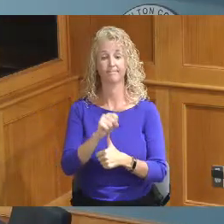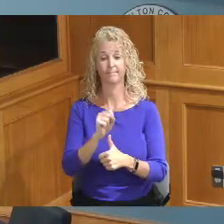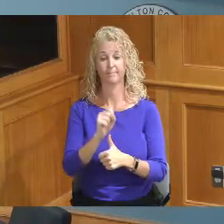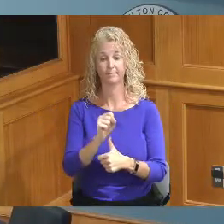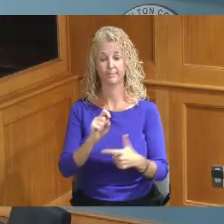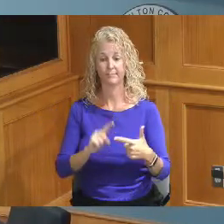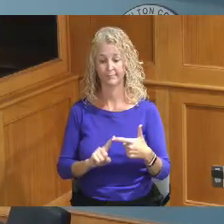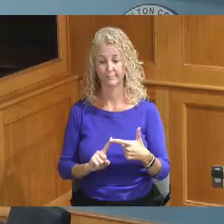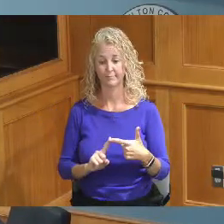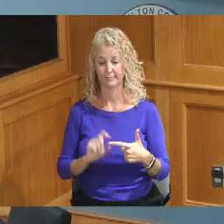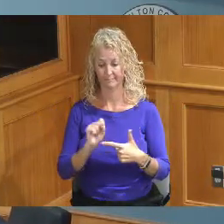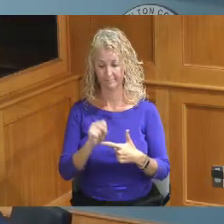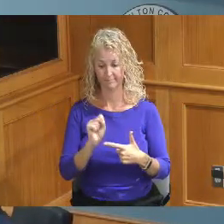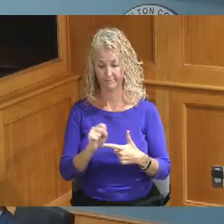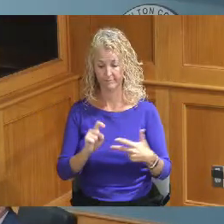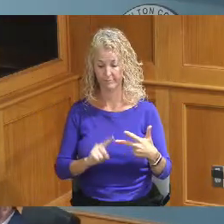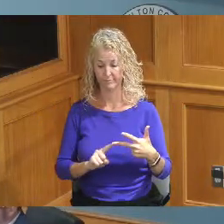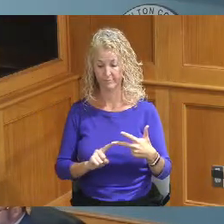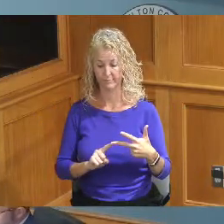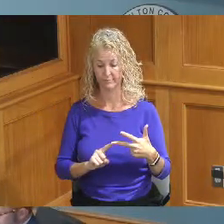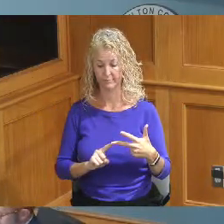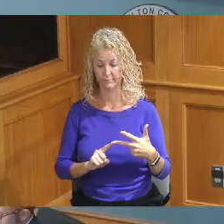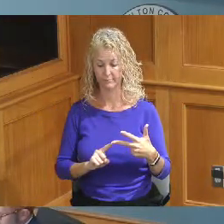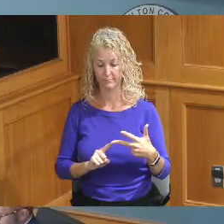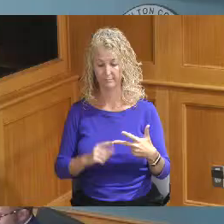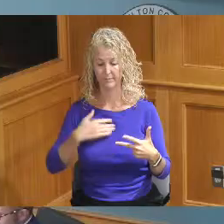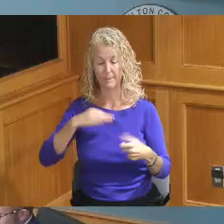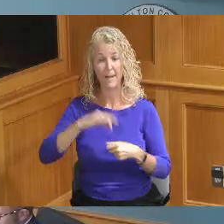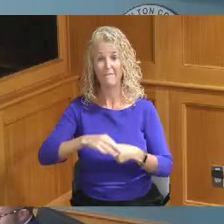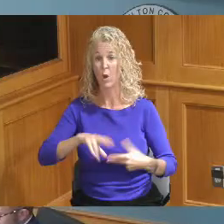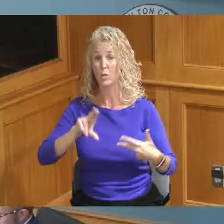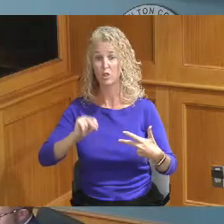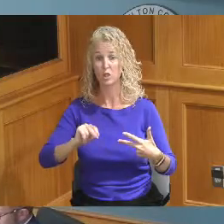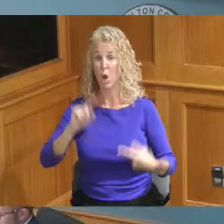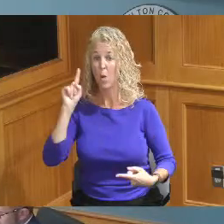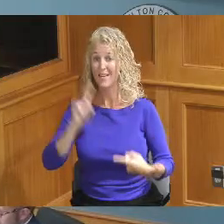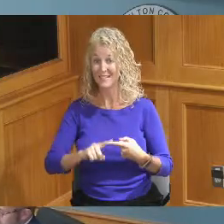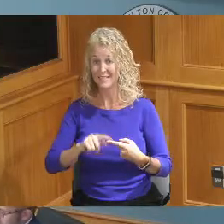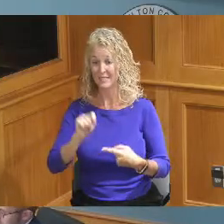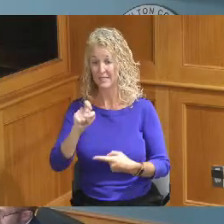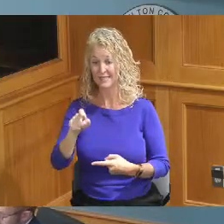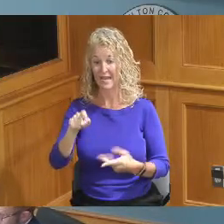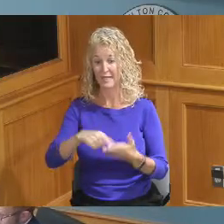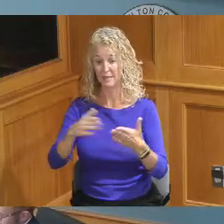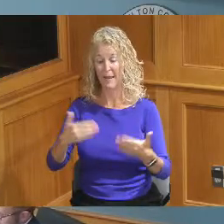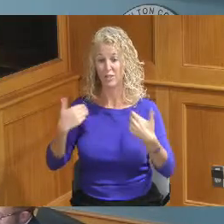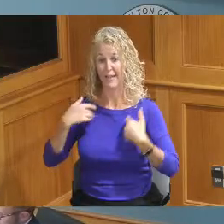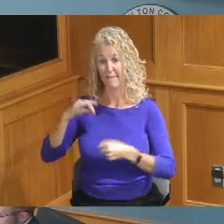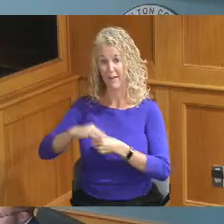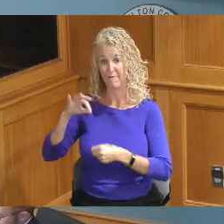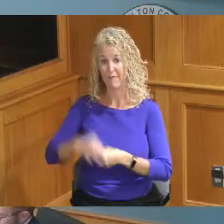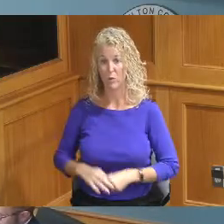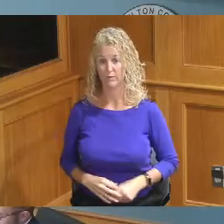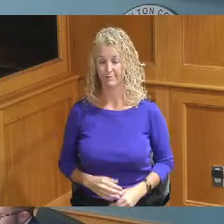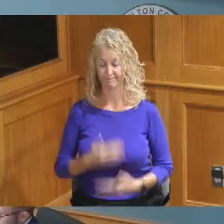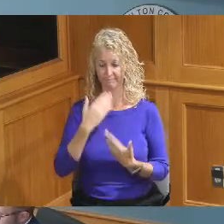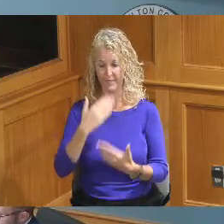Yes. Commissioner Summer Dumas? Yes. Commissioner Reese? My vote is no until the taxpayers have a vote. Thank